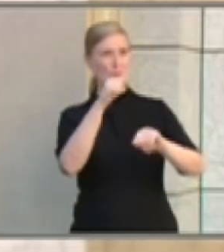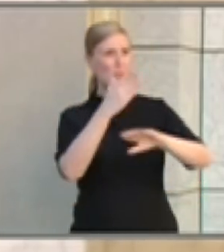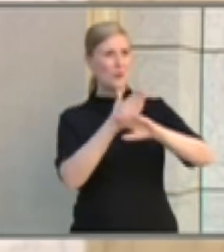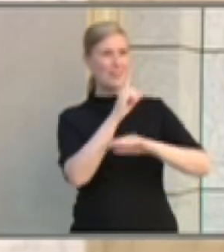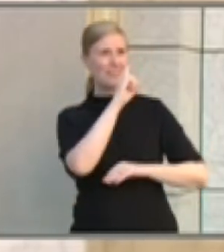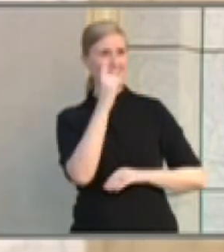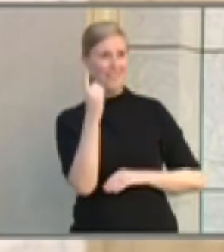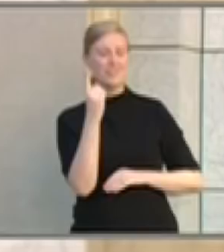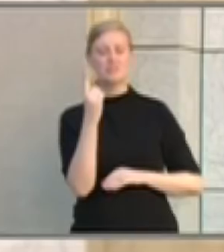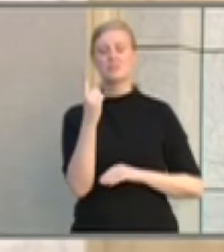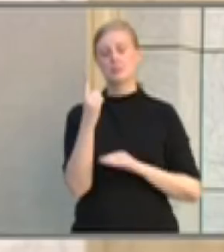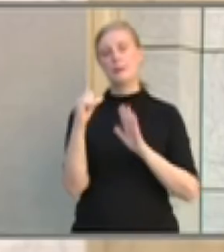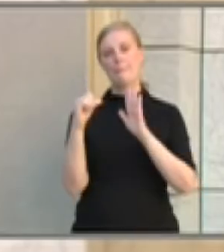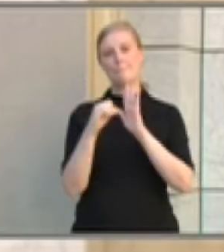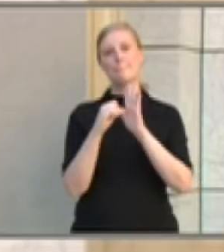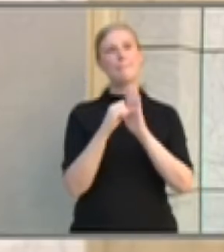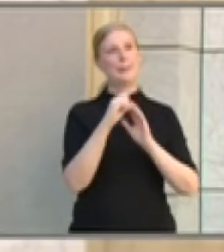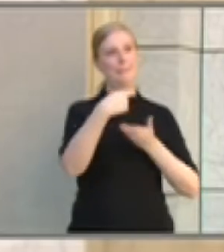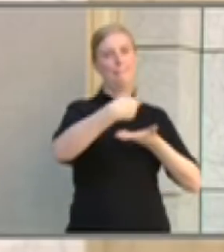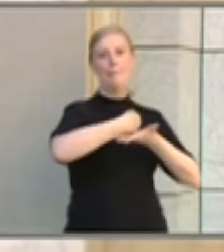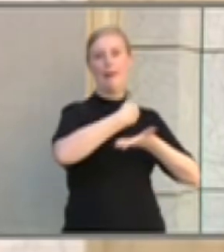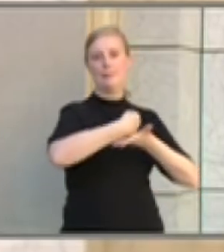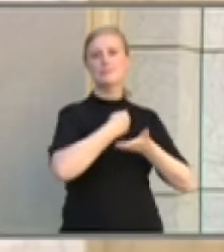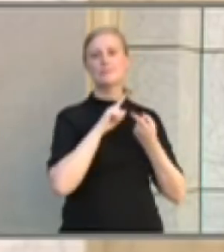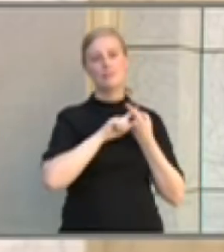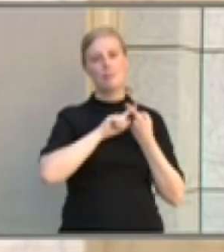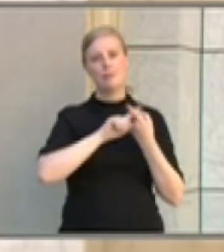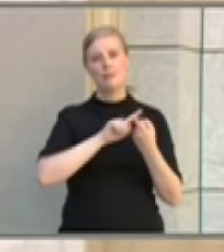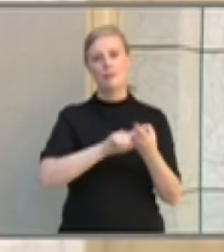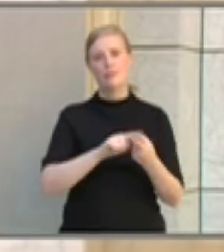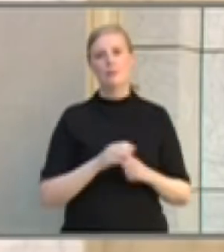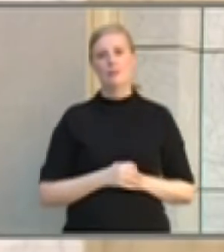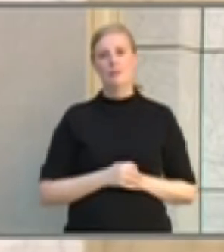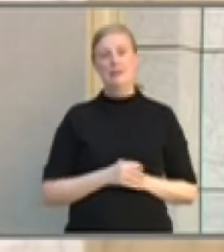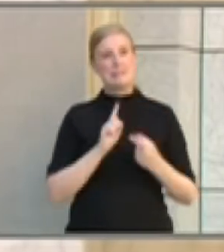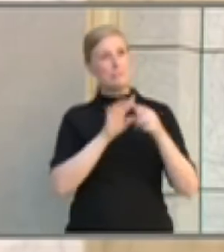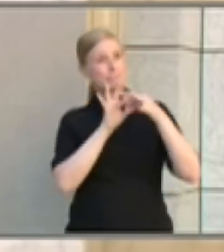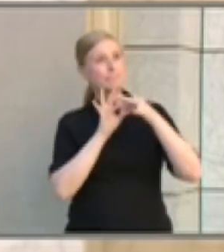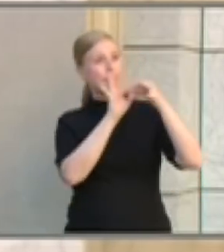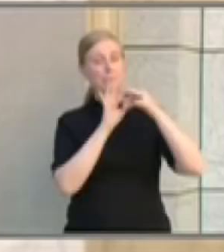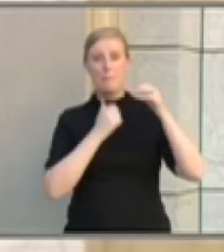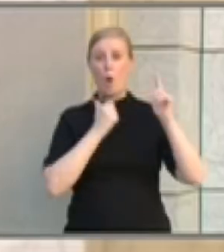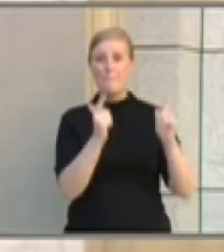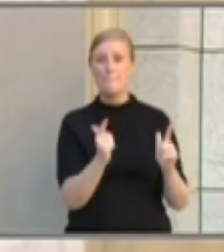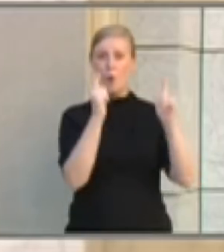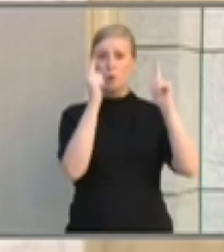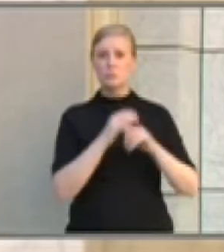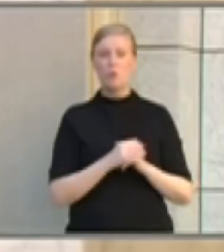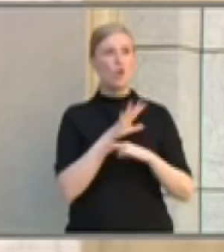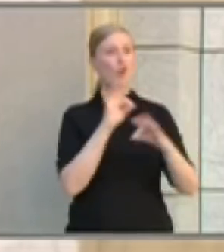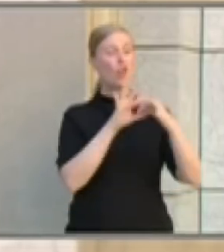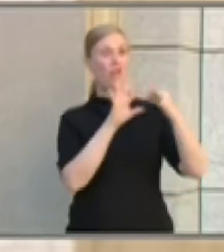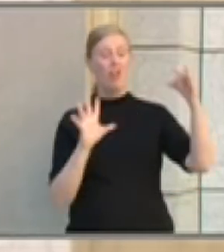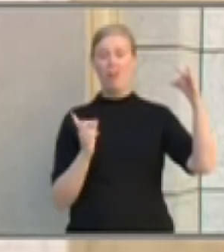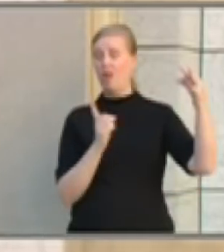working Australians their best chance of keeping their job and keeping them connected to their employers so that they can bounce